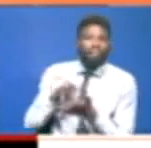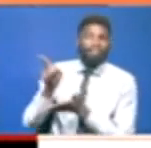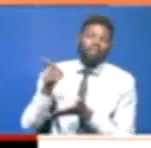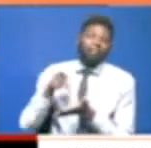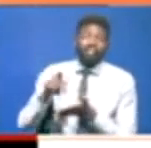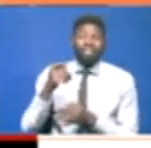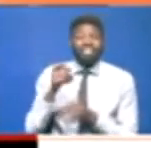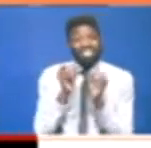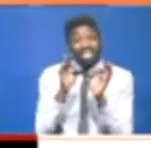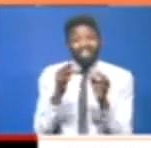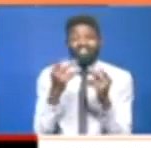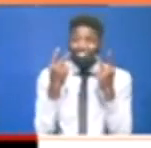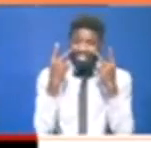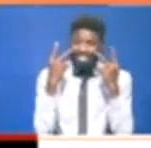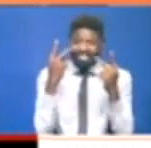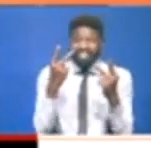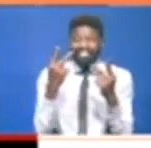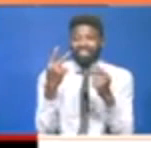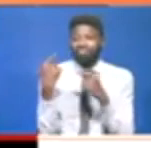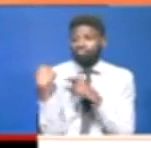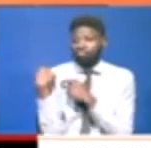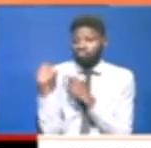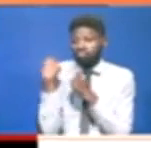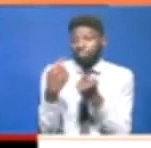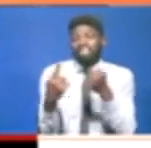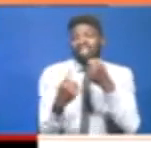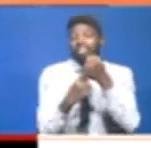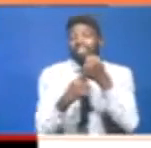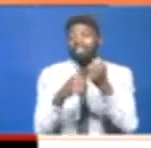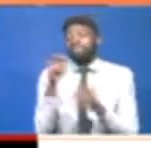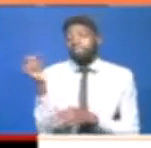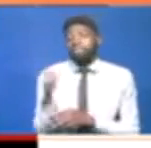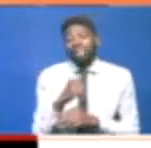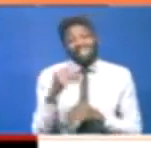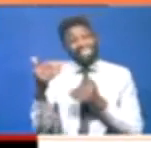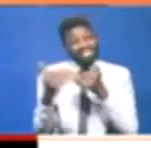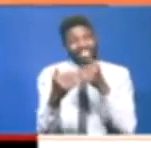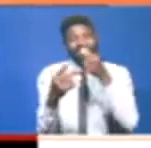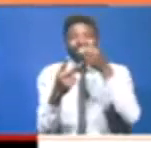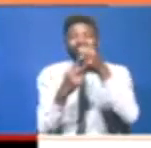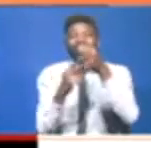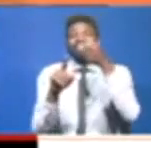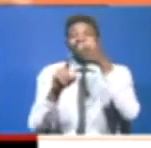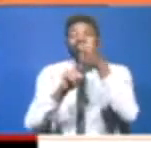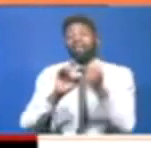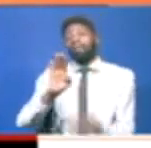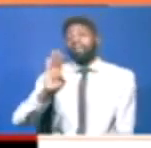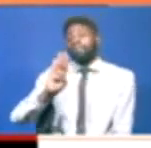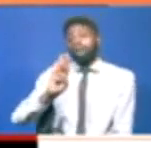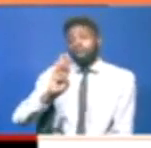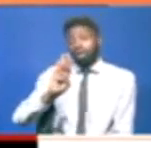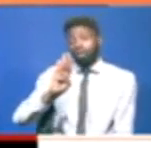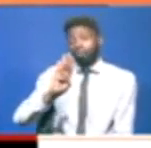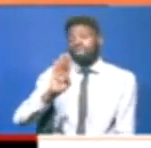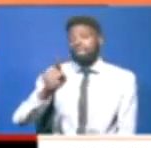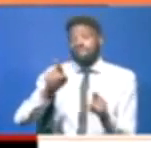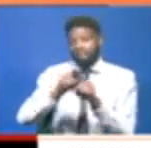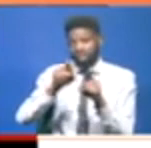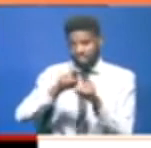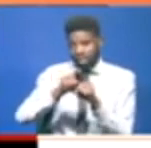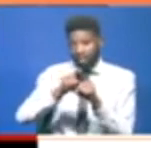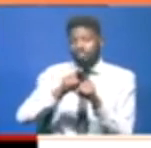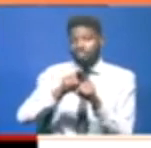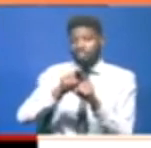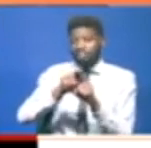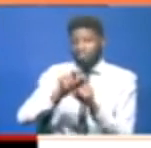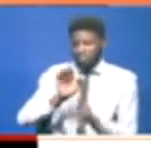6 months of this year, close to 76 billion shillings, has been factored in to pay pensioners.